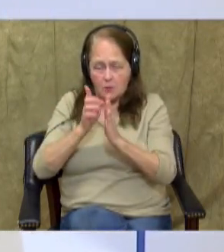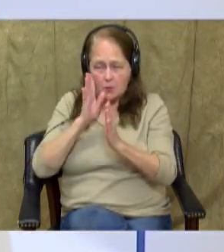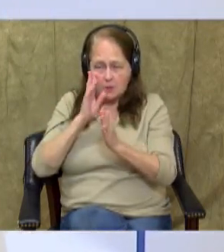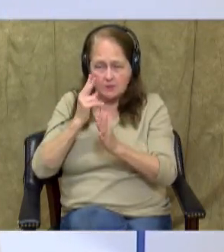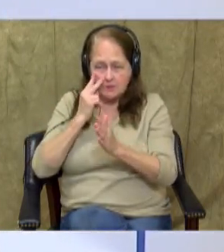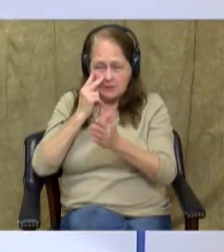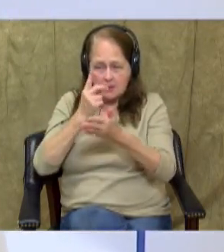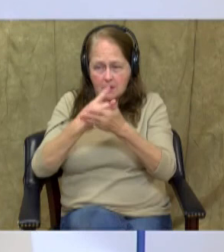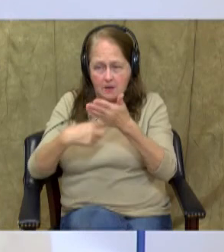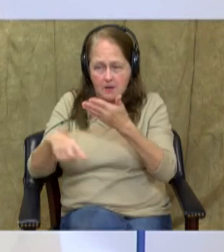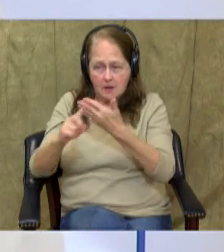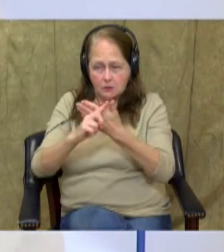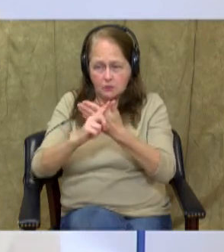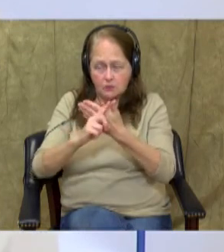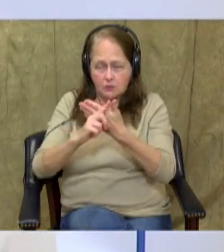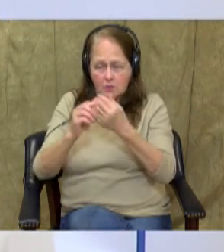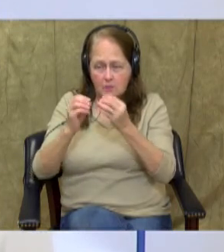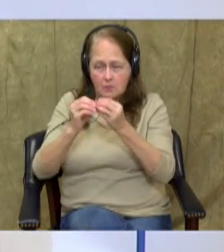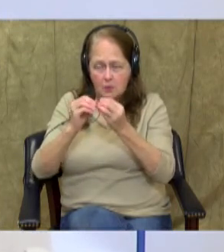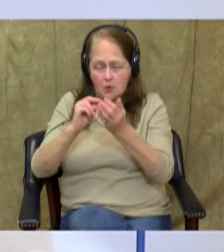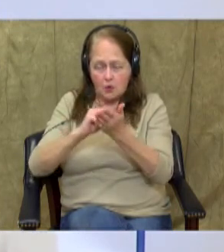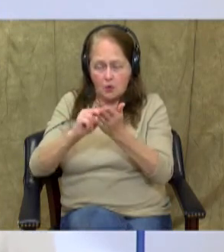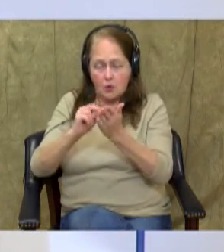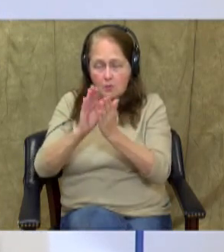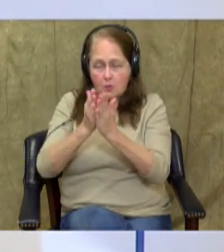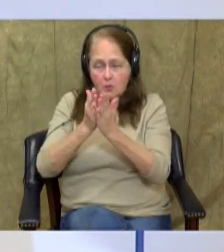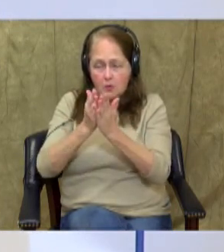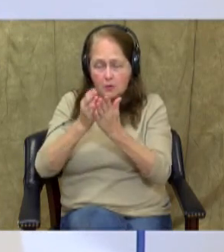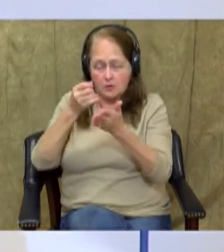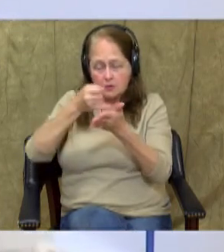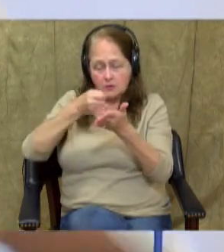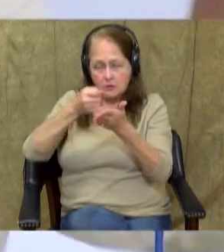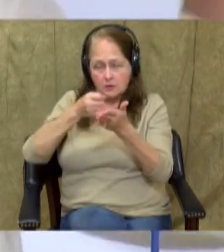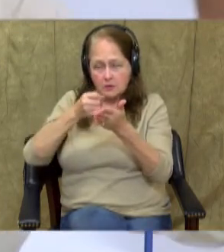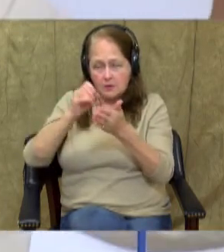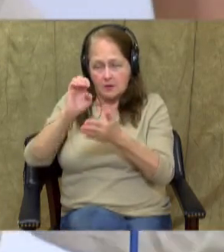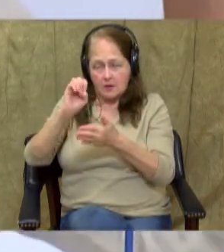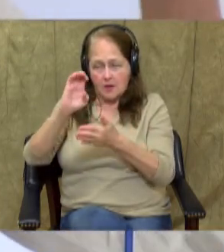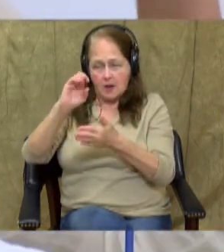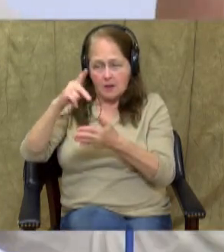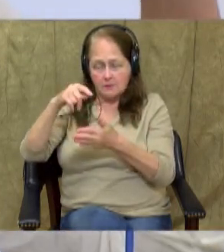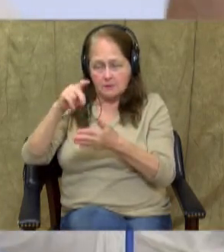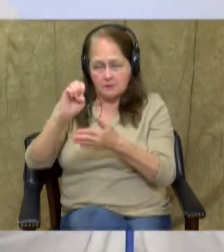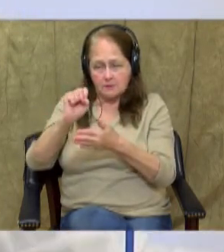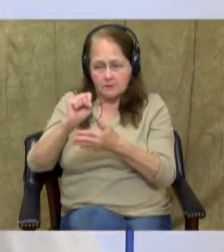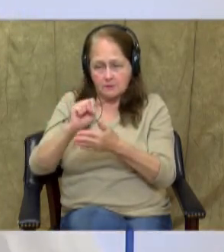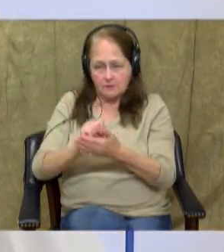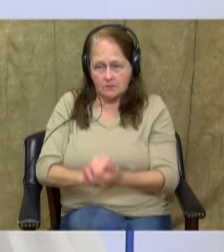seeing you next week where we do some notebooking, diagramming, and cover eclipses. Bye, guys.